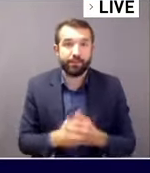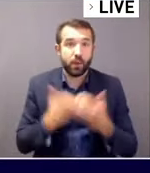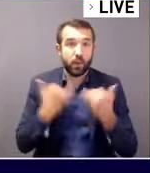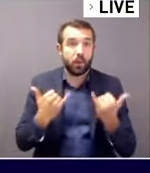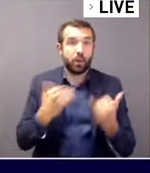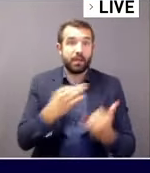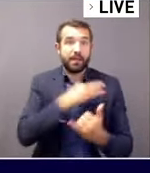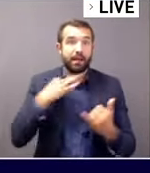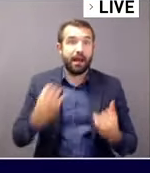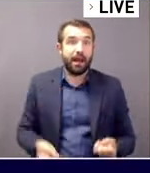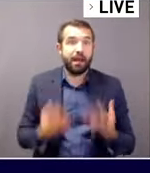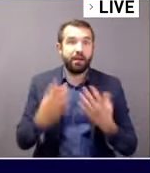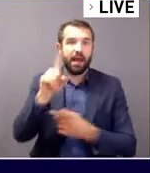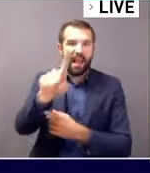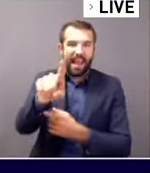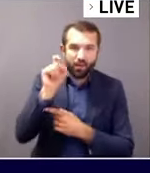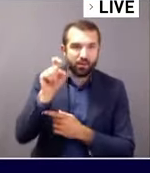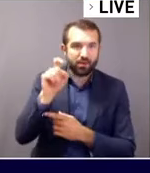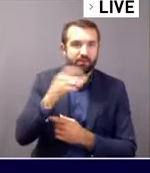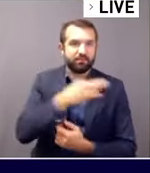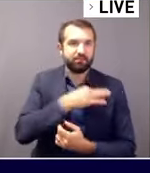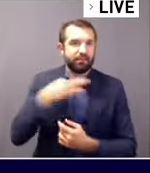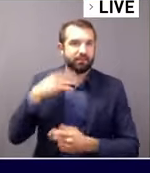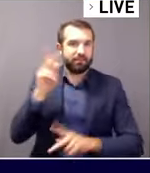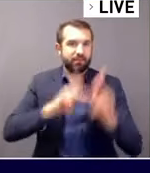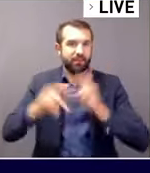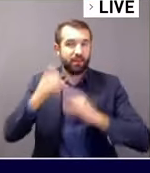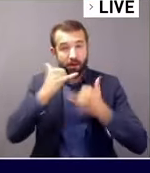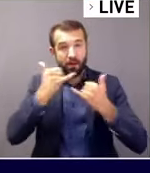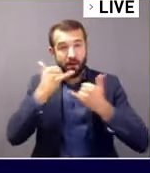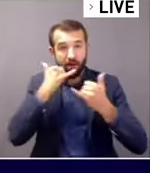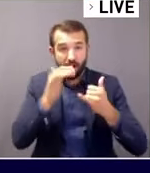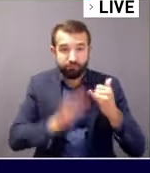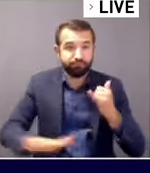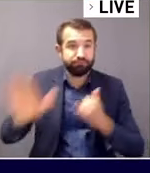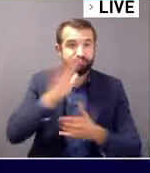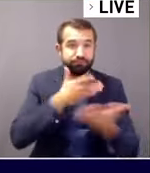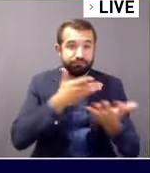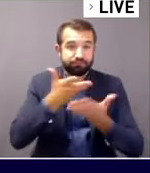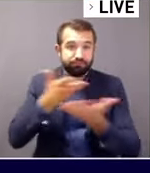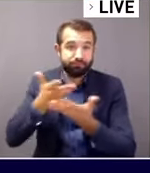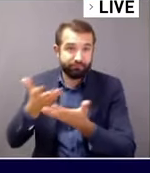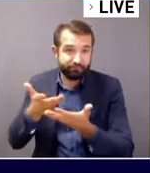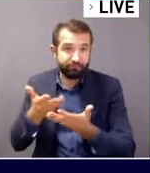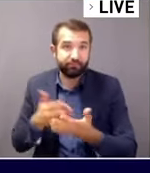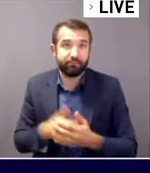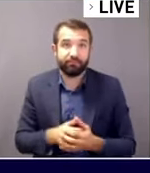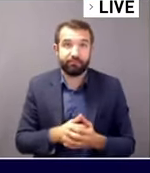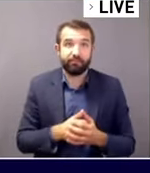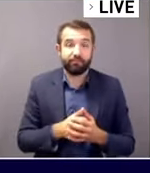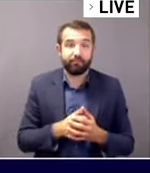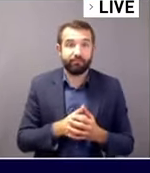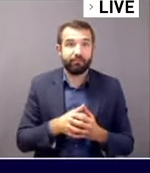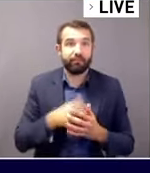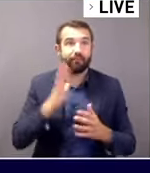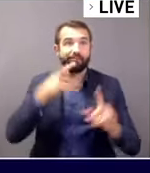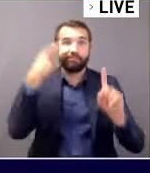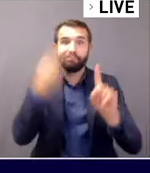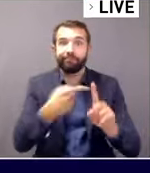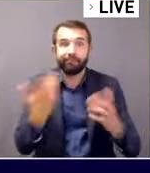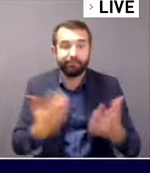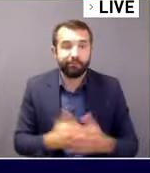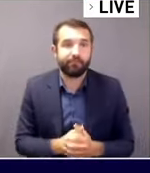now. So let's start by talking about what contact tracing is. And simply